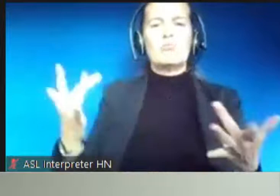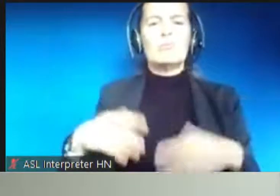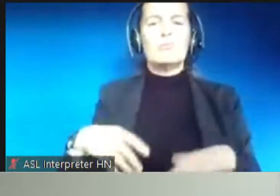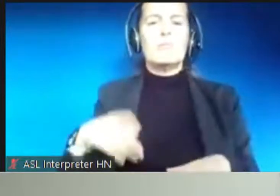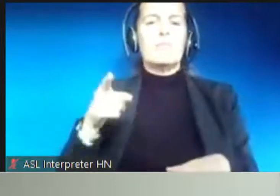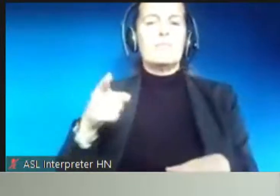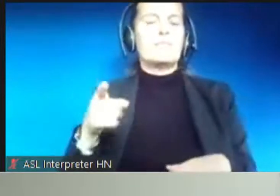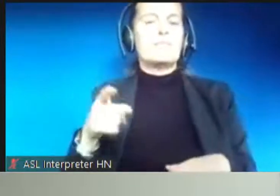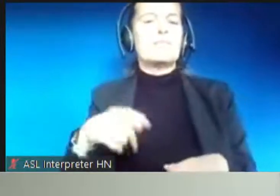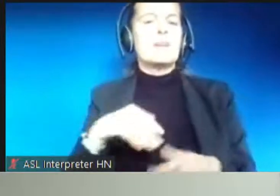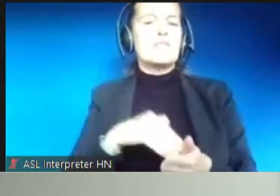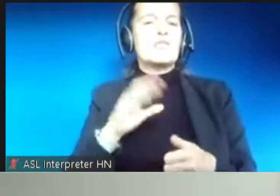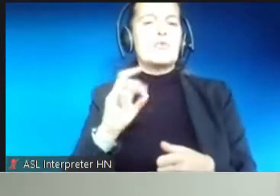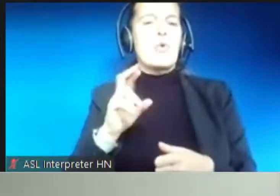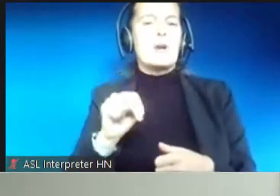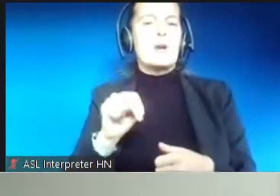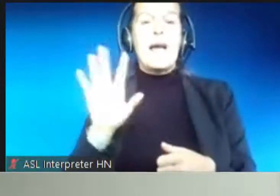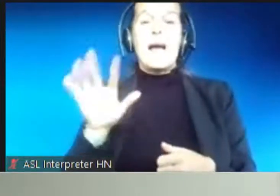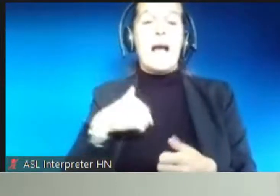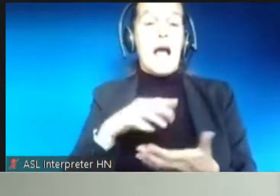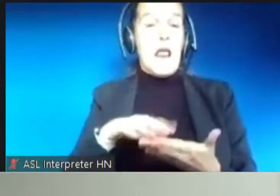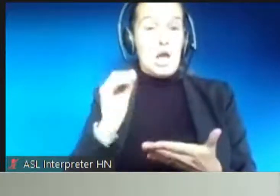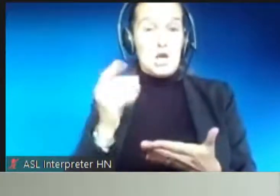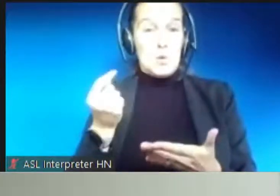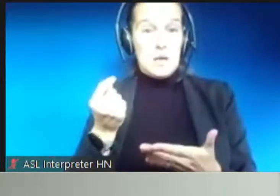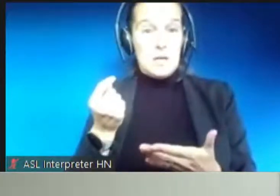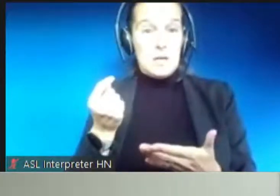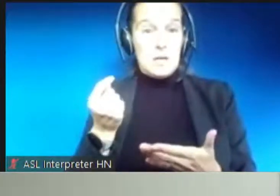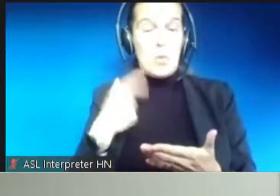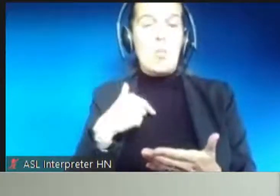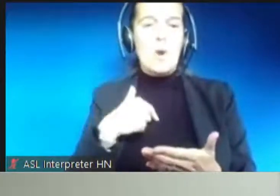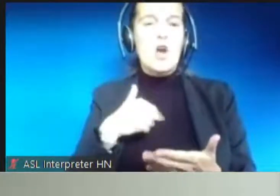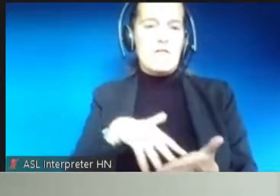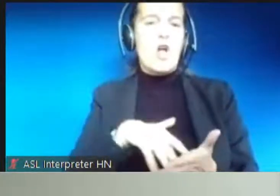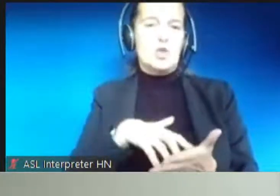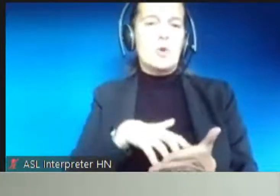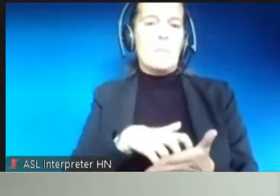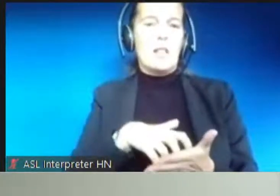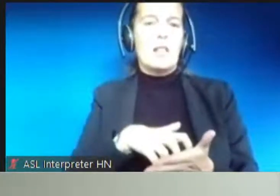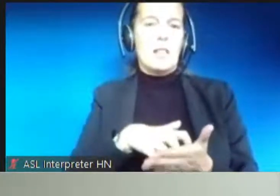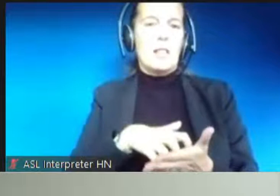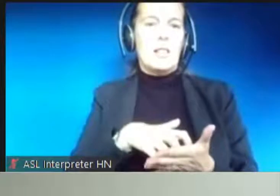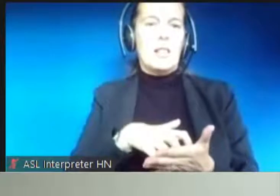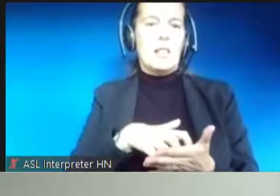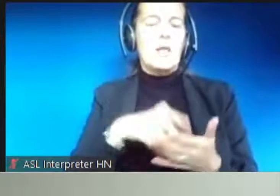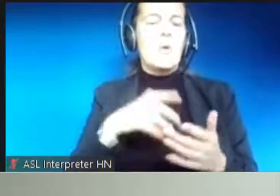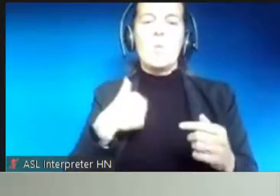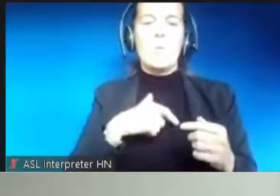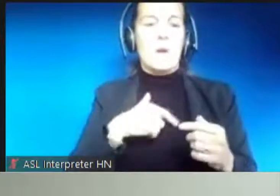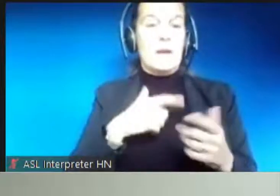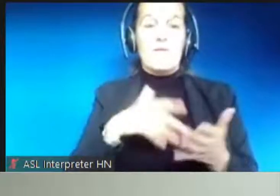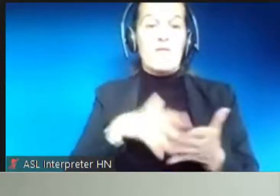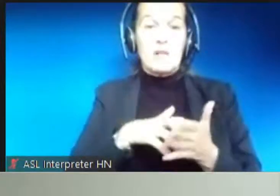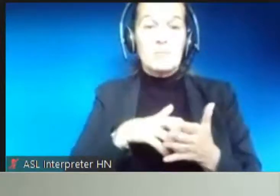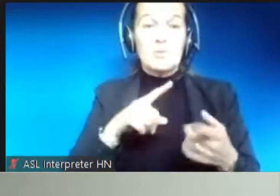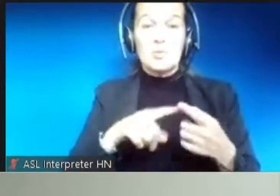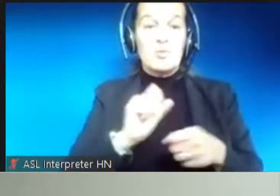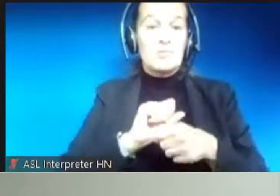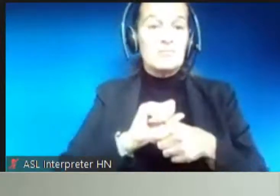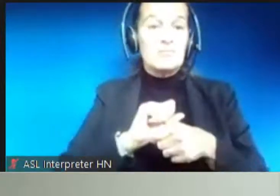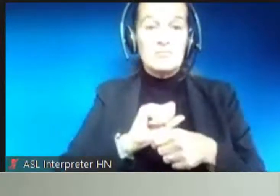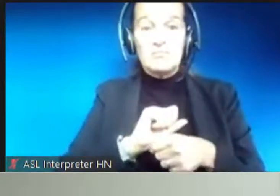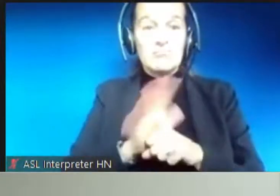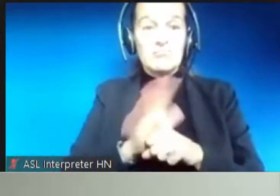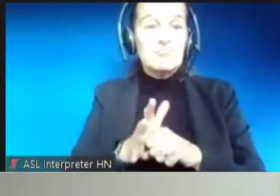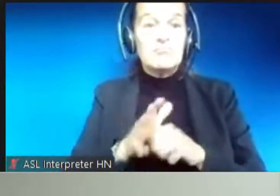take home is that we are vulnerable. We are no longer invincible to infection, to pandemics. And